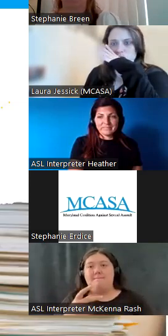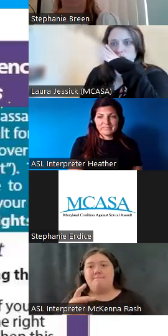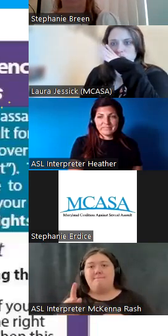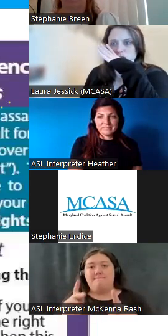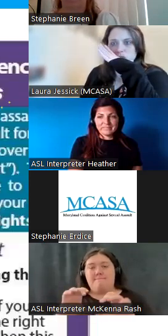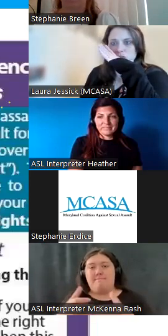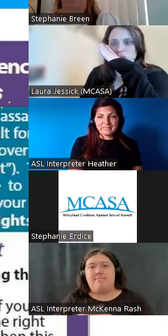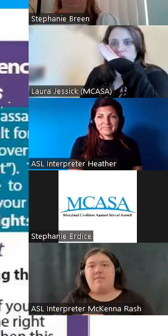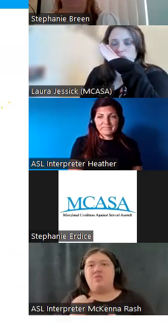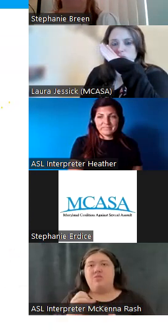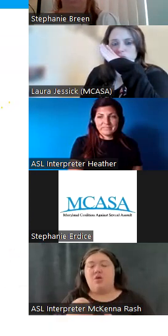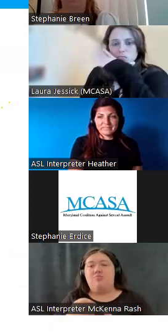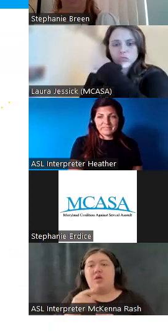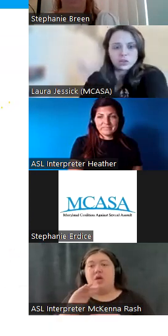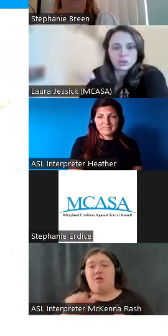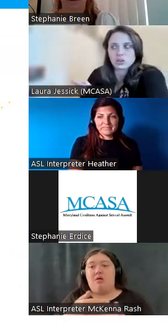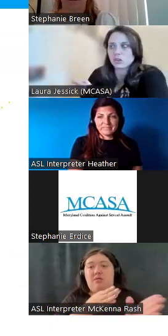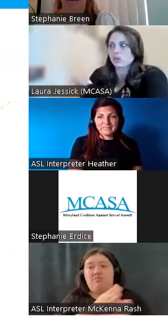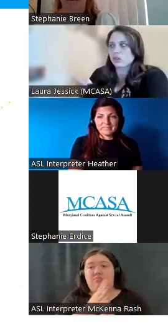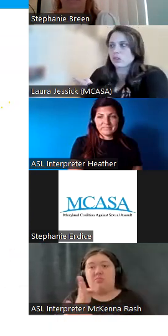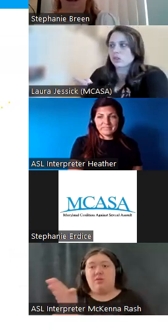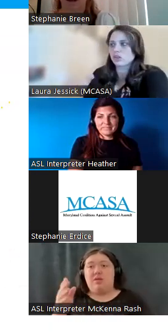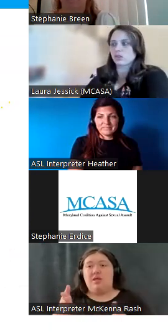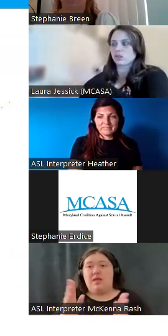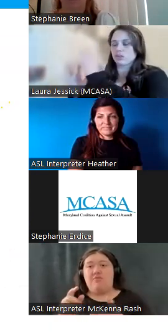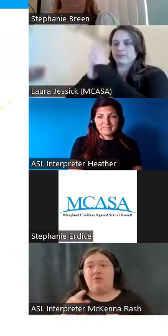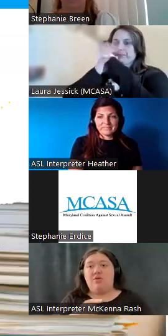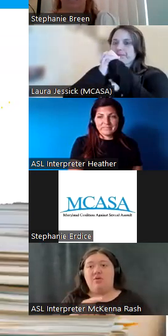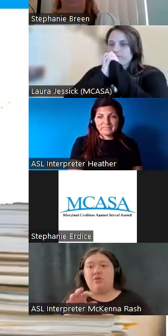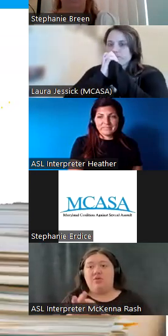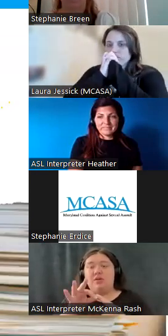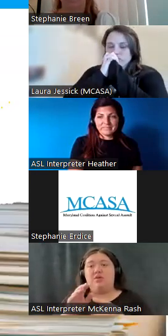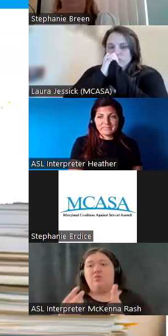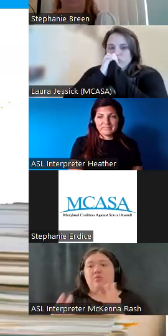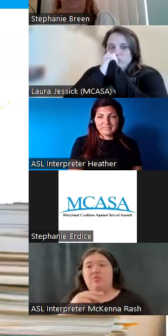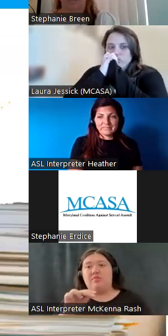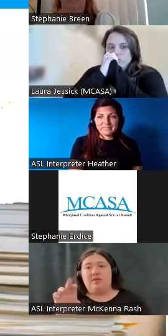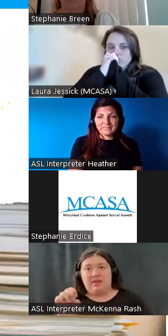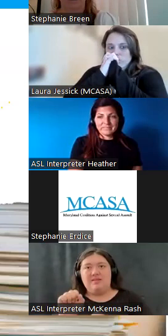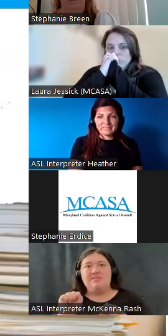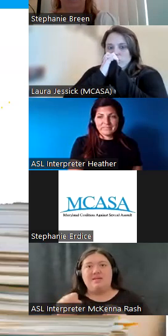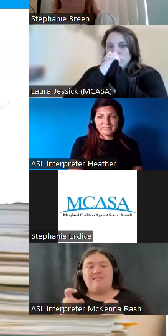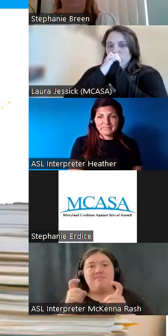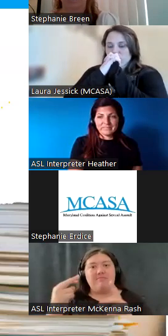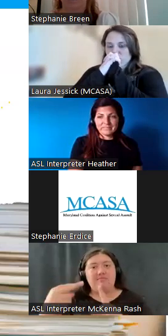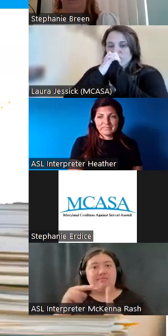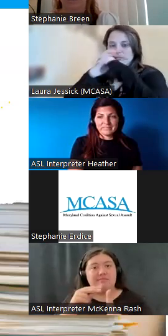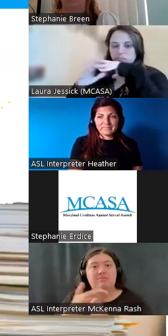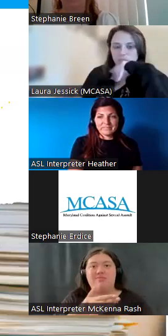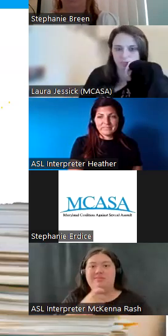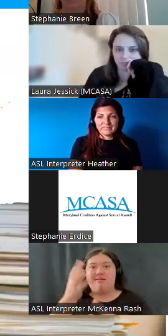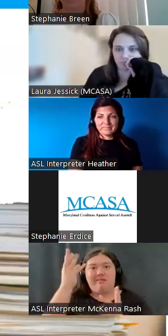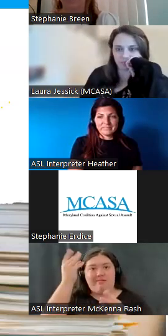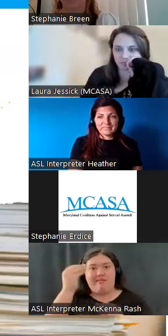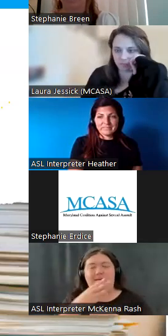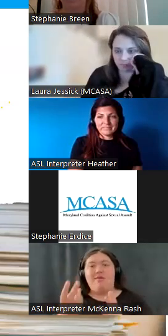these disciplines allows for a very unique review of the case that can bring insights that were previously not considered. And